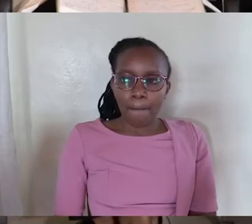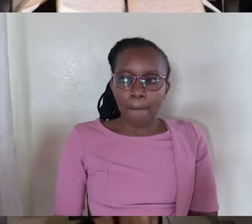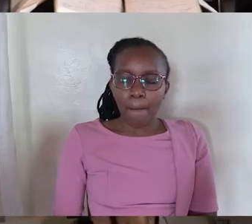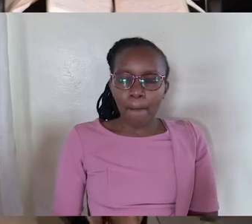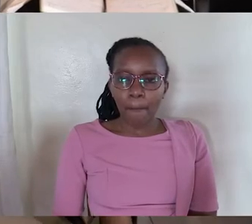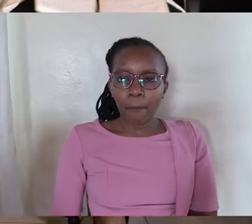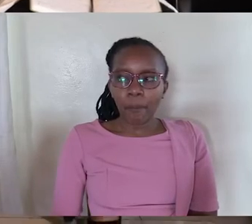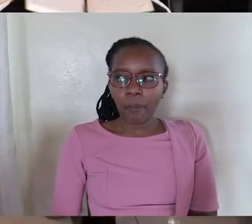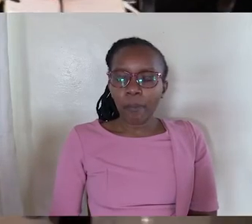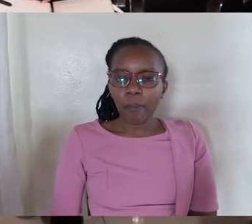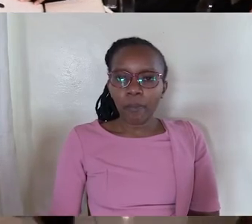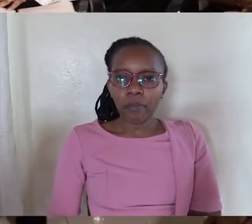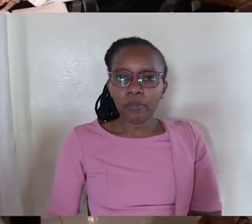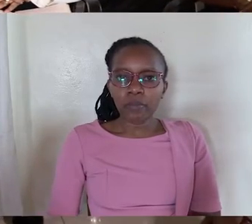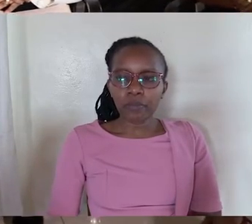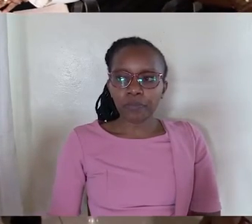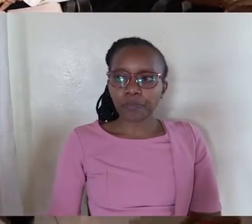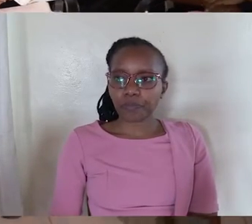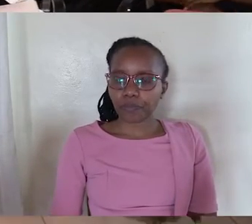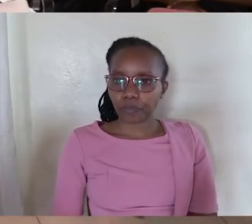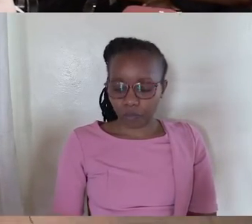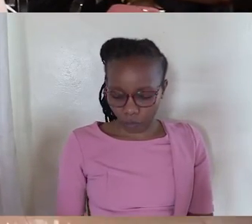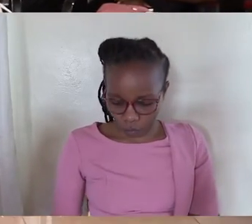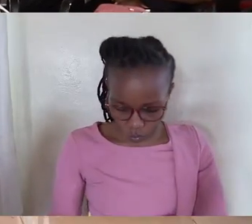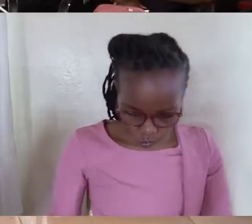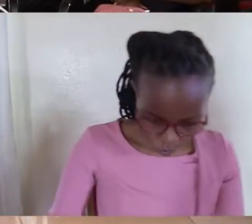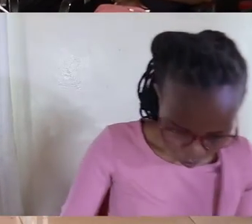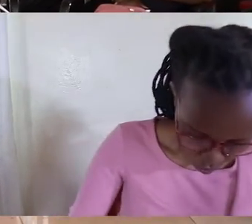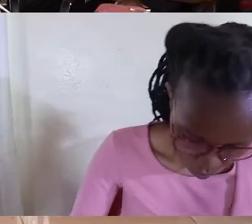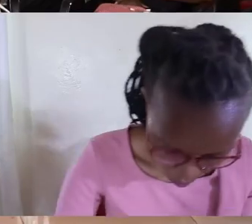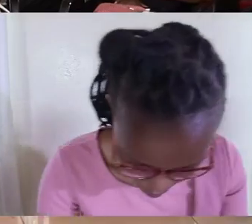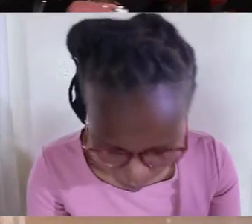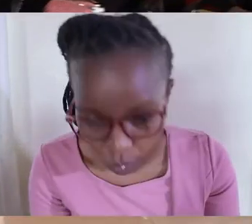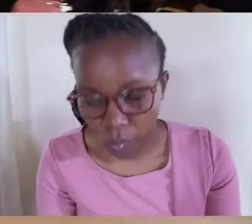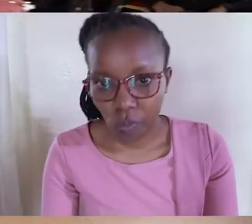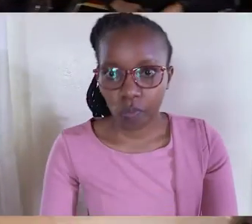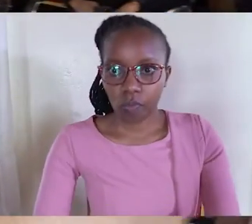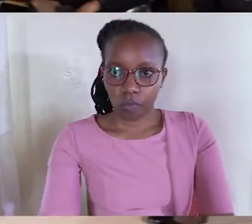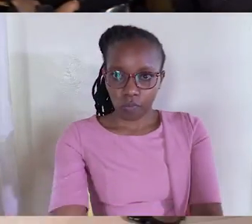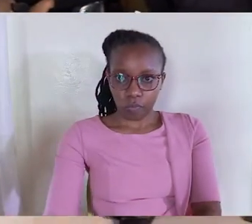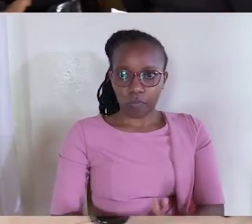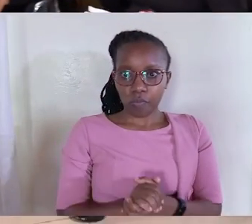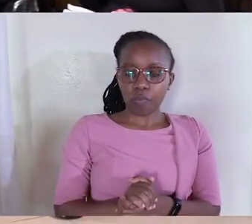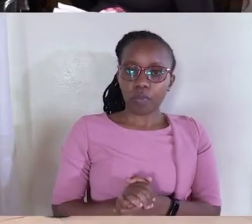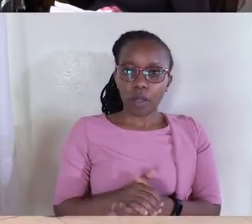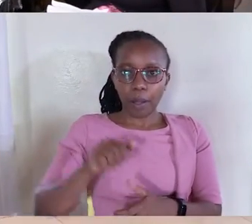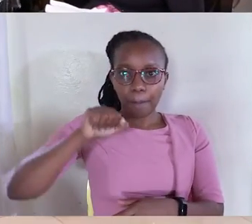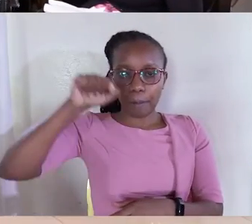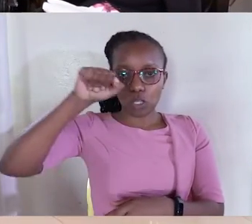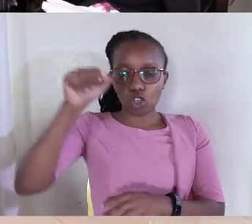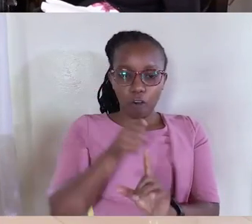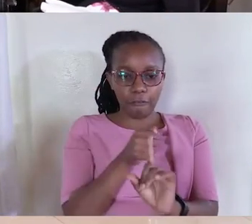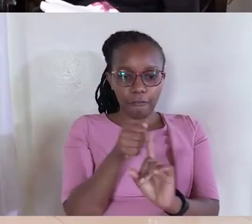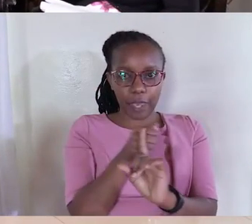Kamari, and in regarding as regards political violence, we